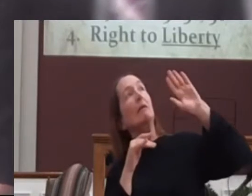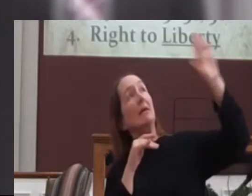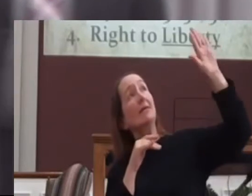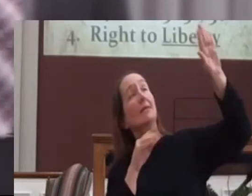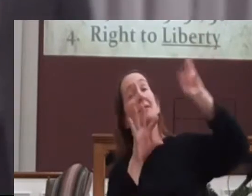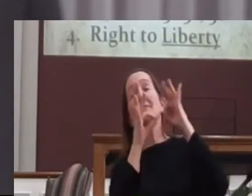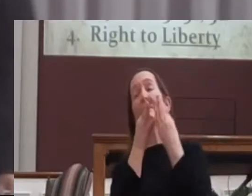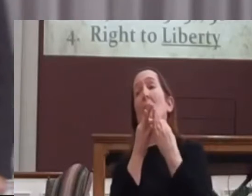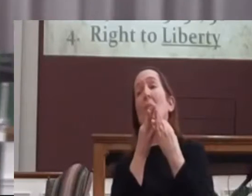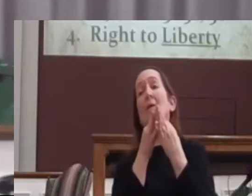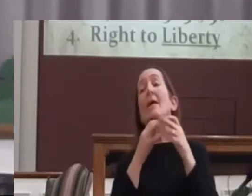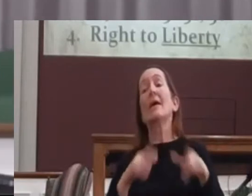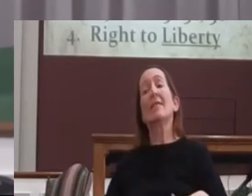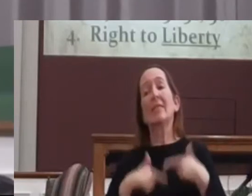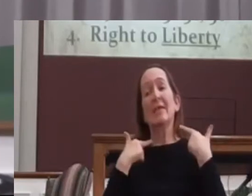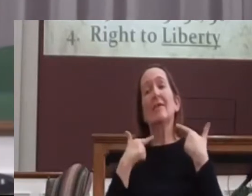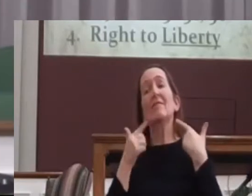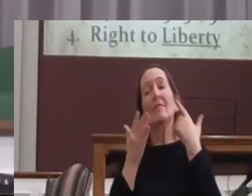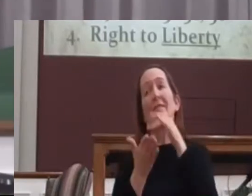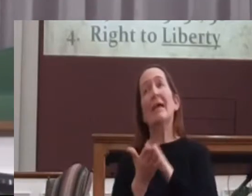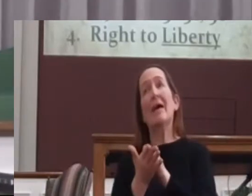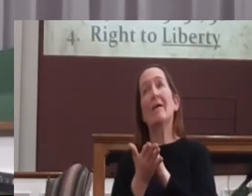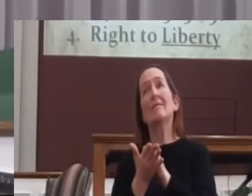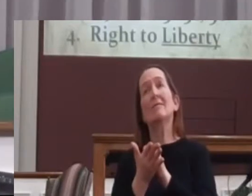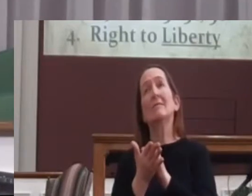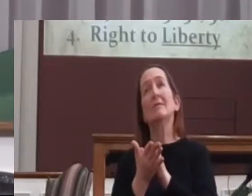role seriously and live it out.